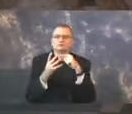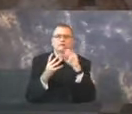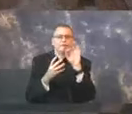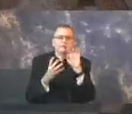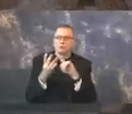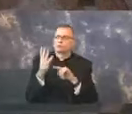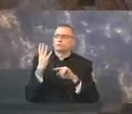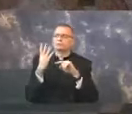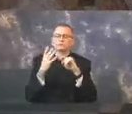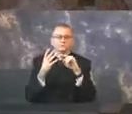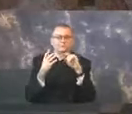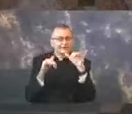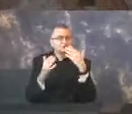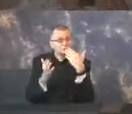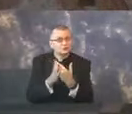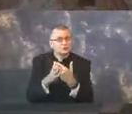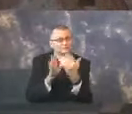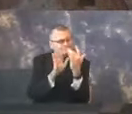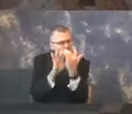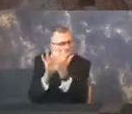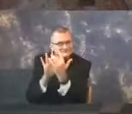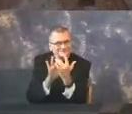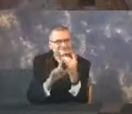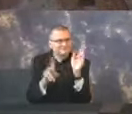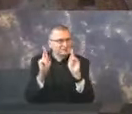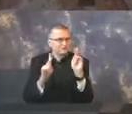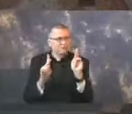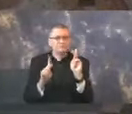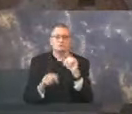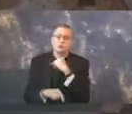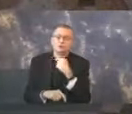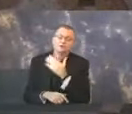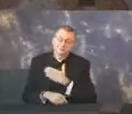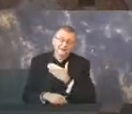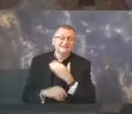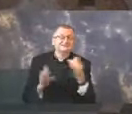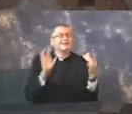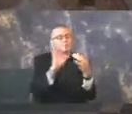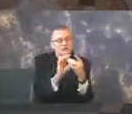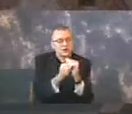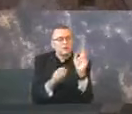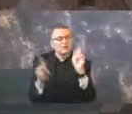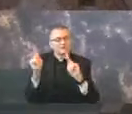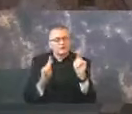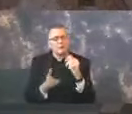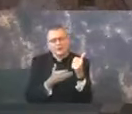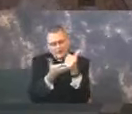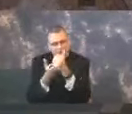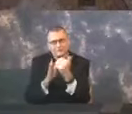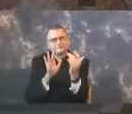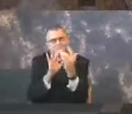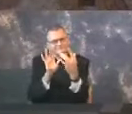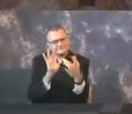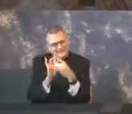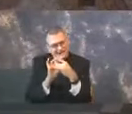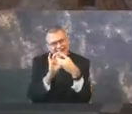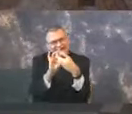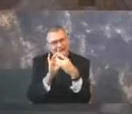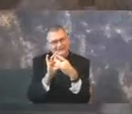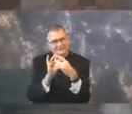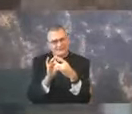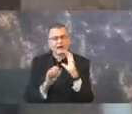people. Brothers, be in touch with your people and with the diocese. I can't stress enough, as part of our service and